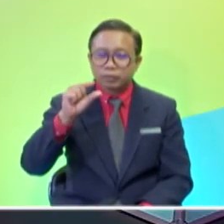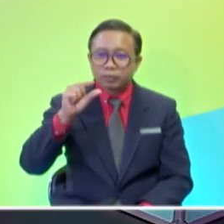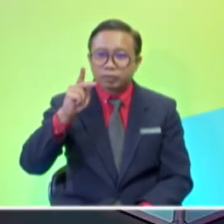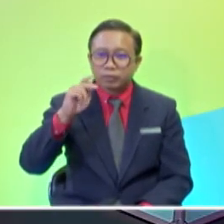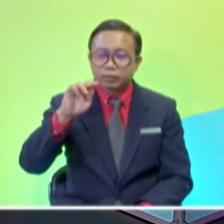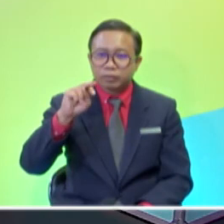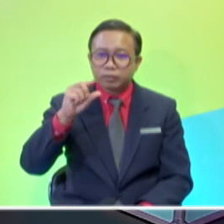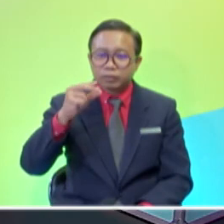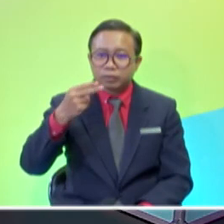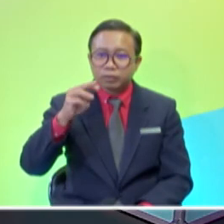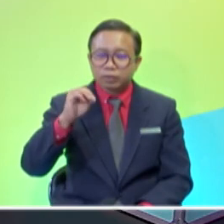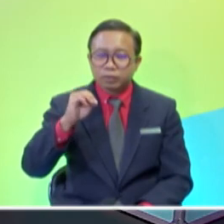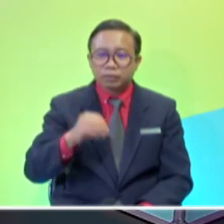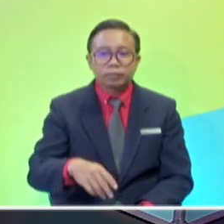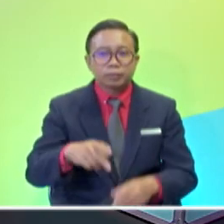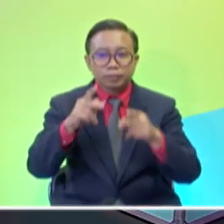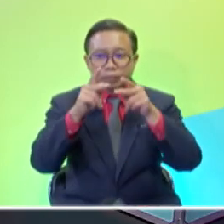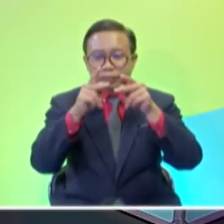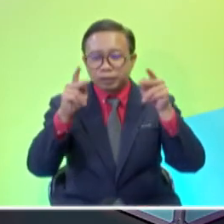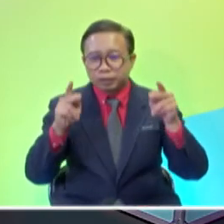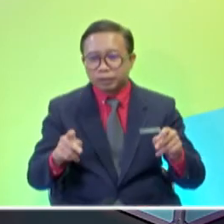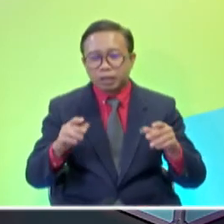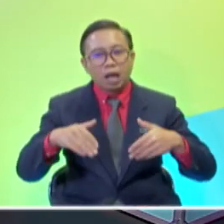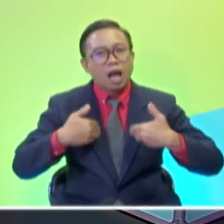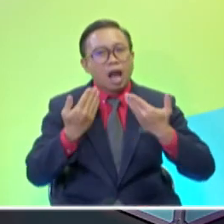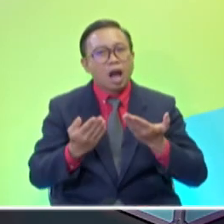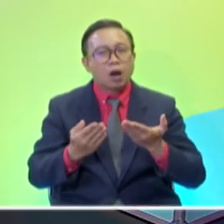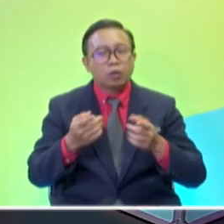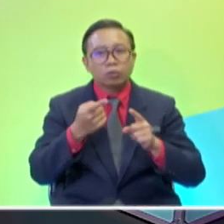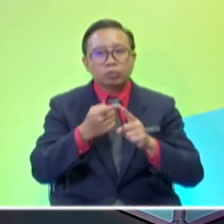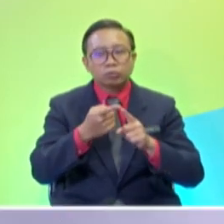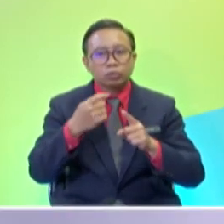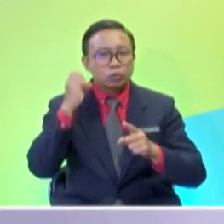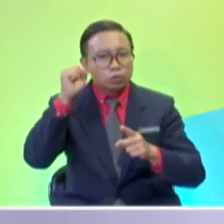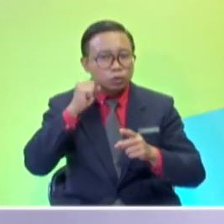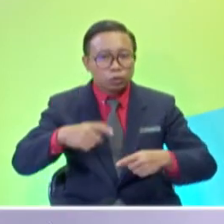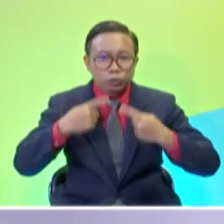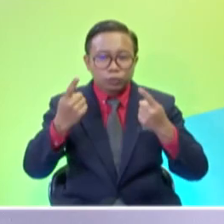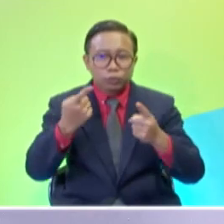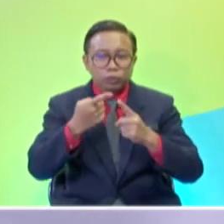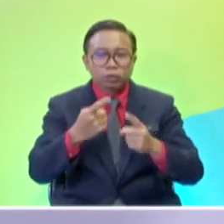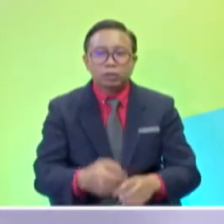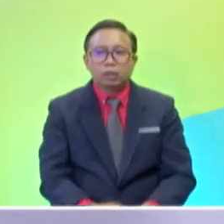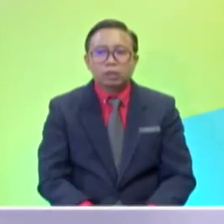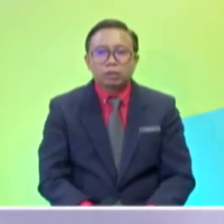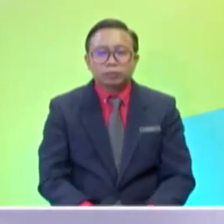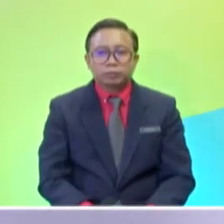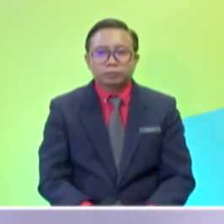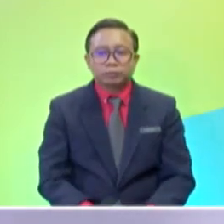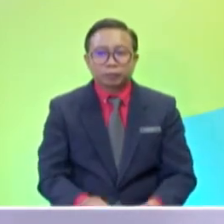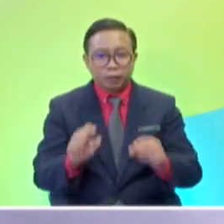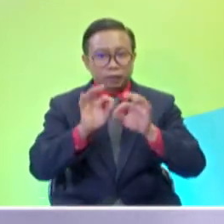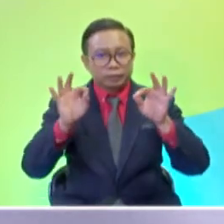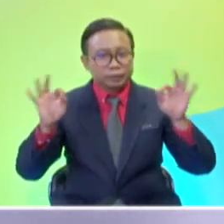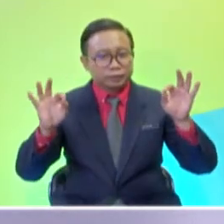also London Eye. London Eye. But how did she get there? I think it was kind of like how the sentence was